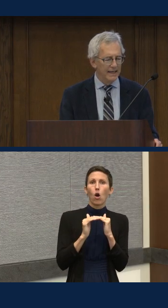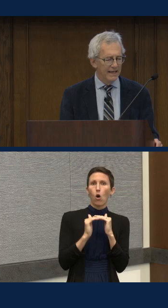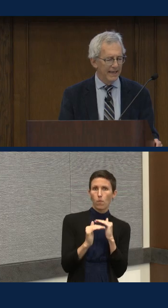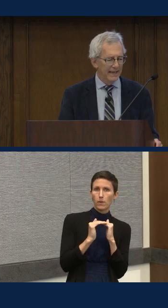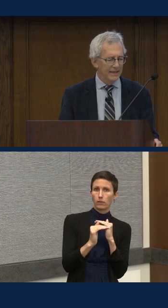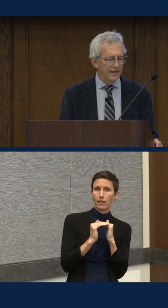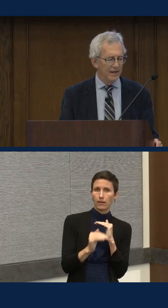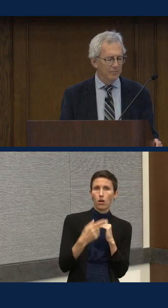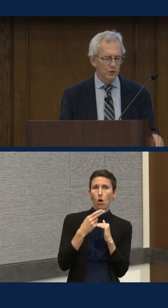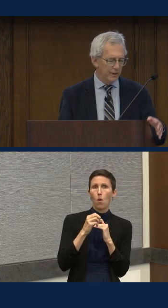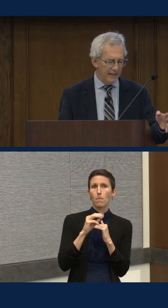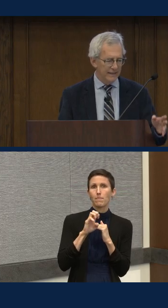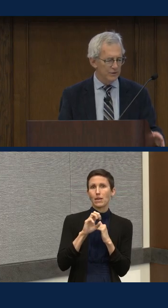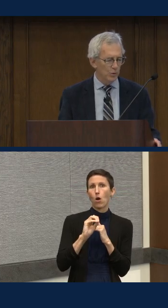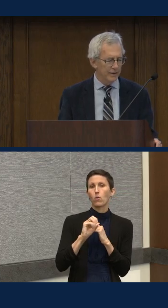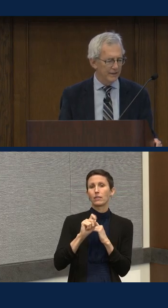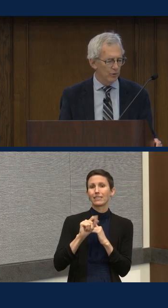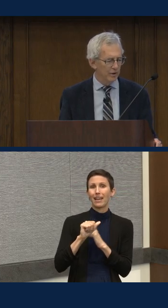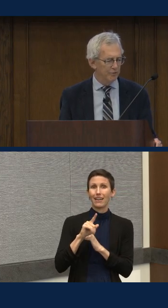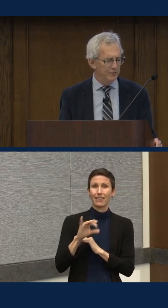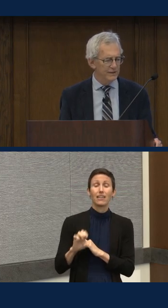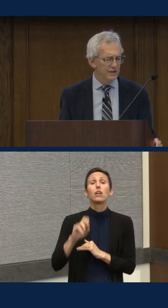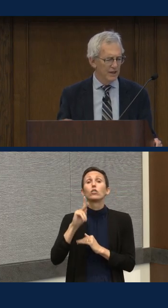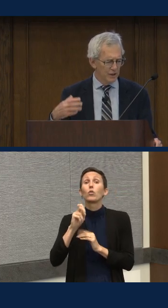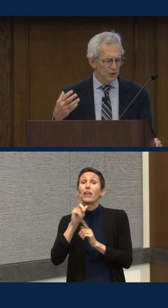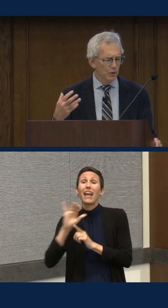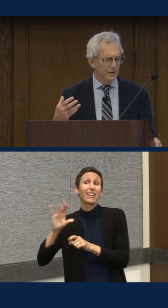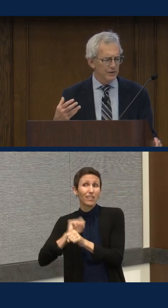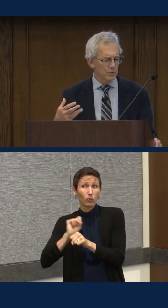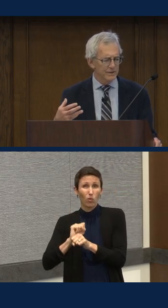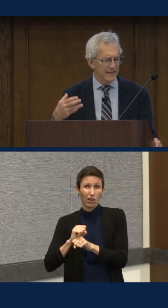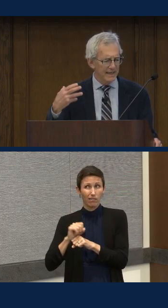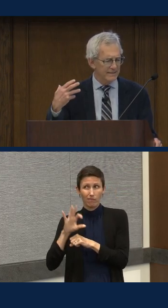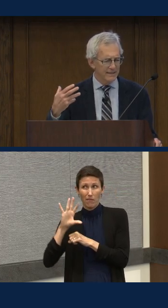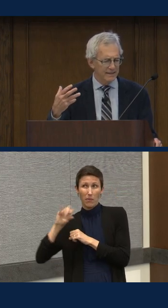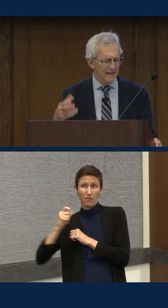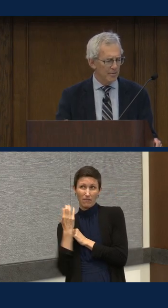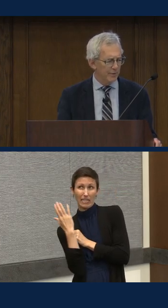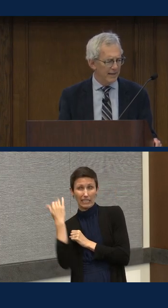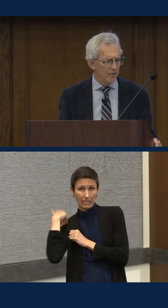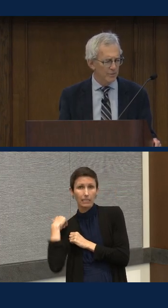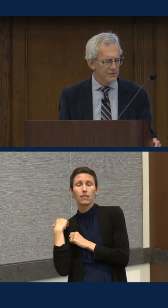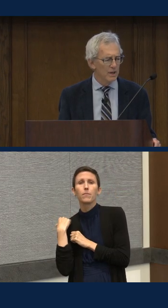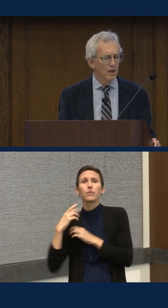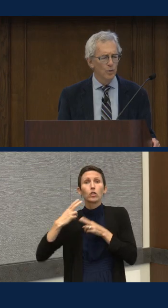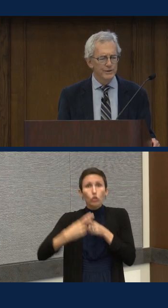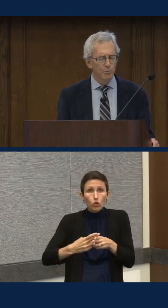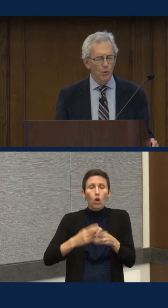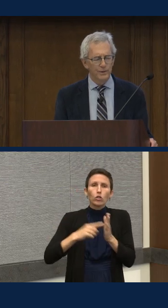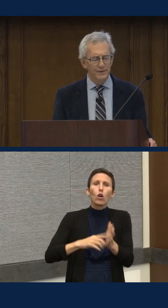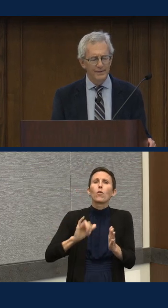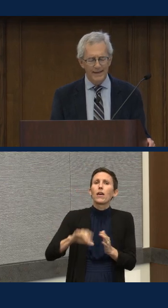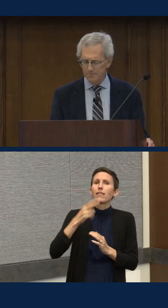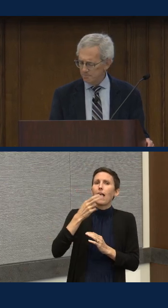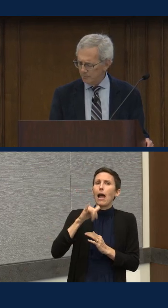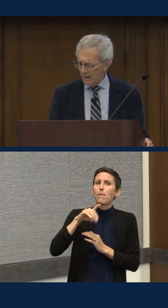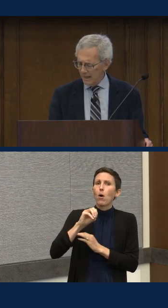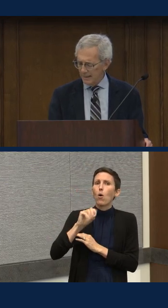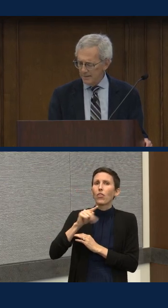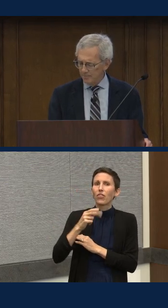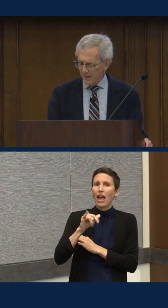homeostatically. And so Kennedy's work in the early 50s showed that this was the case and that the hypothalamus was important to